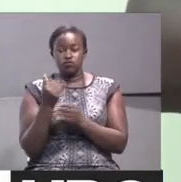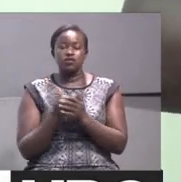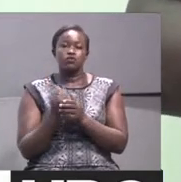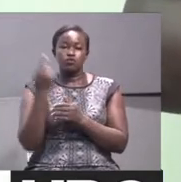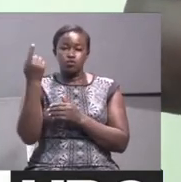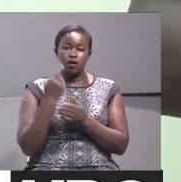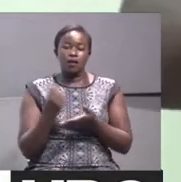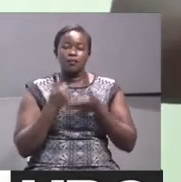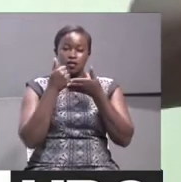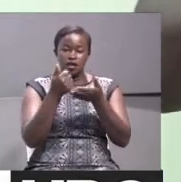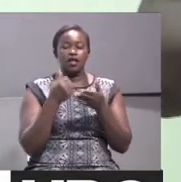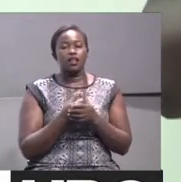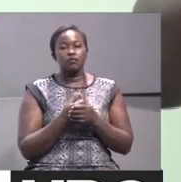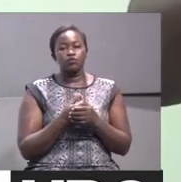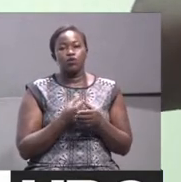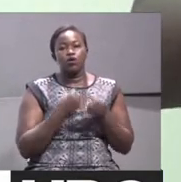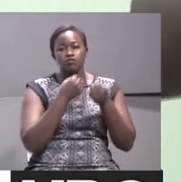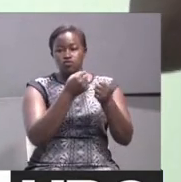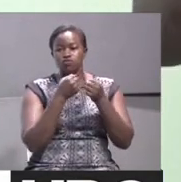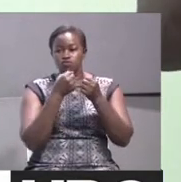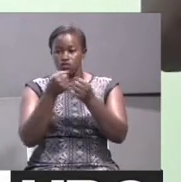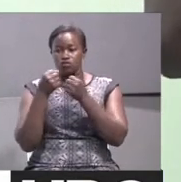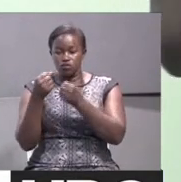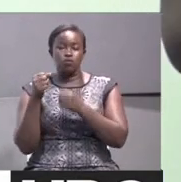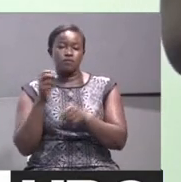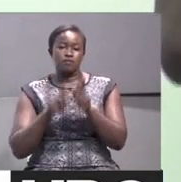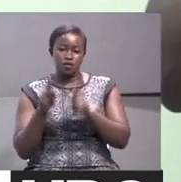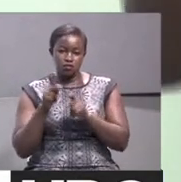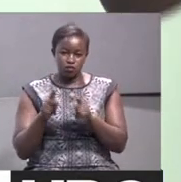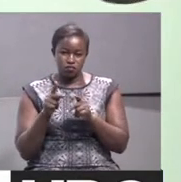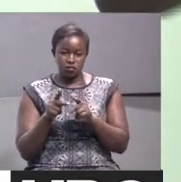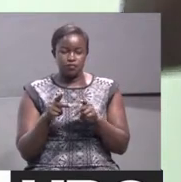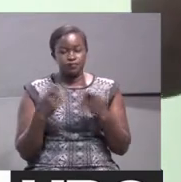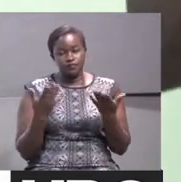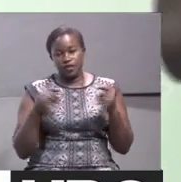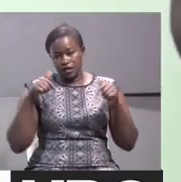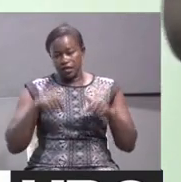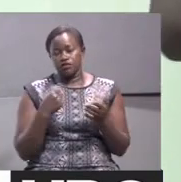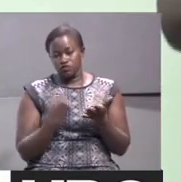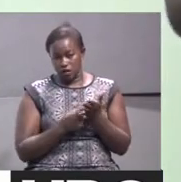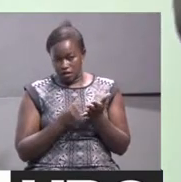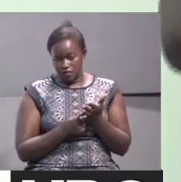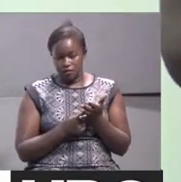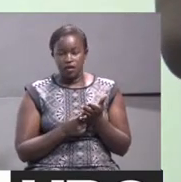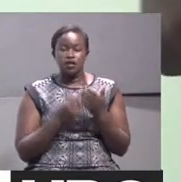in the transportation of the visitors that we had in the country. Now,